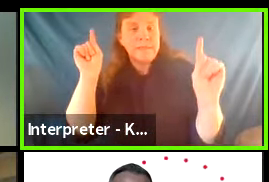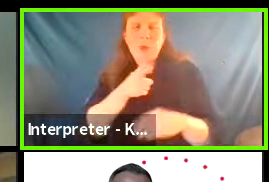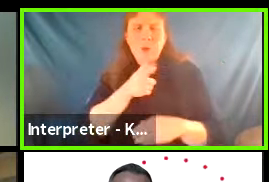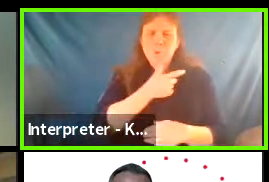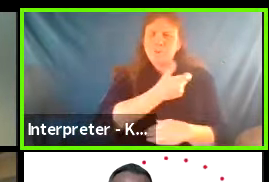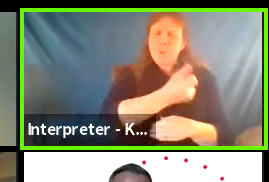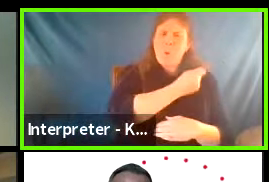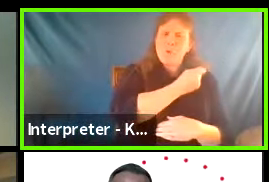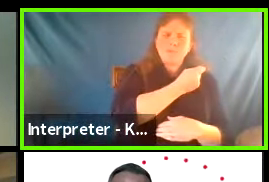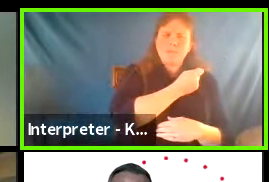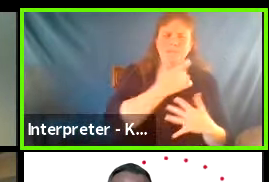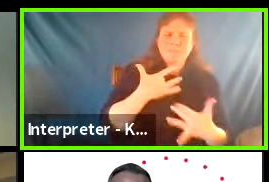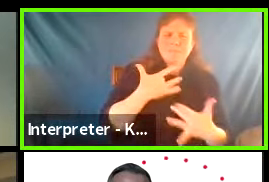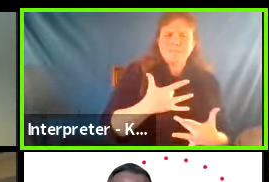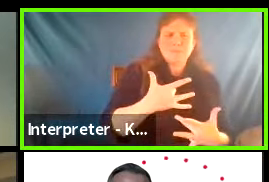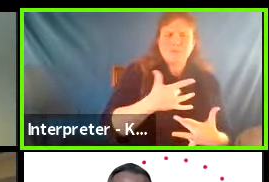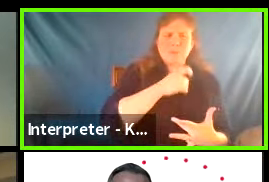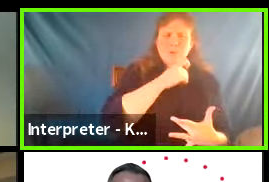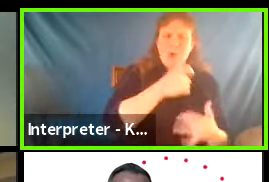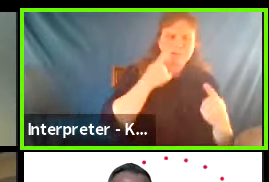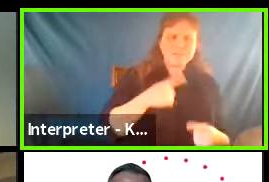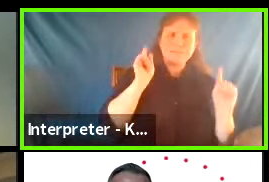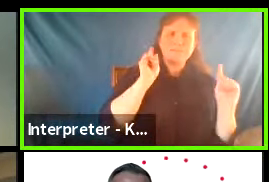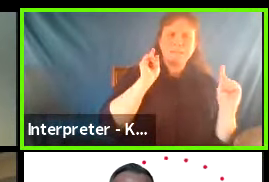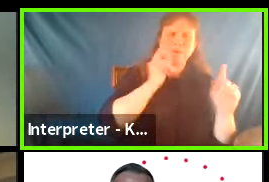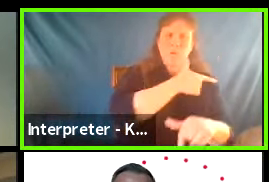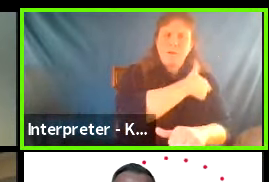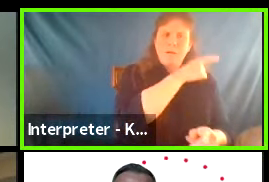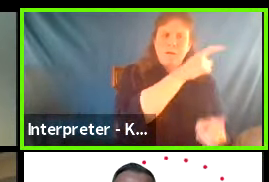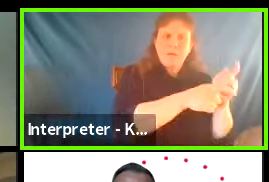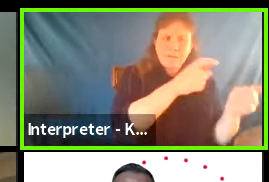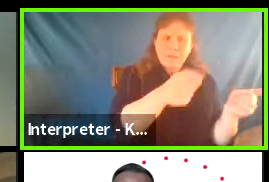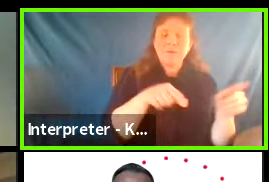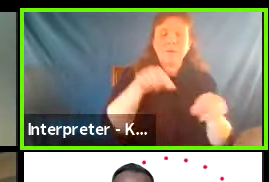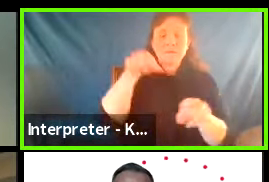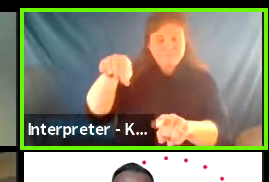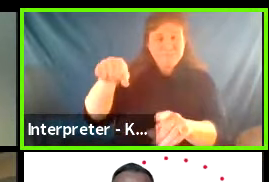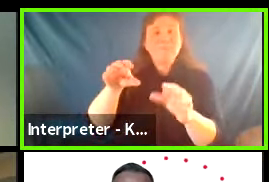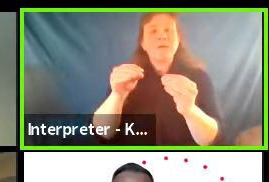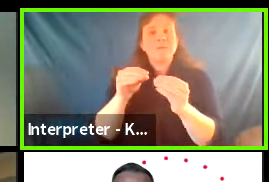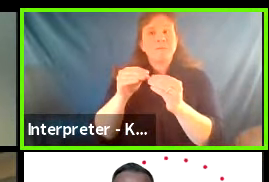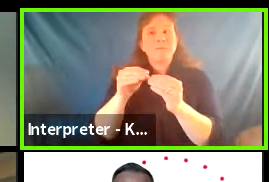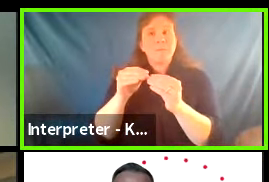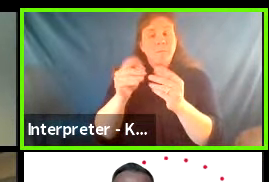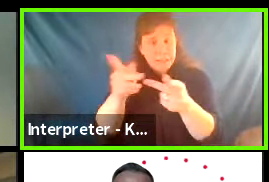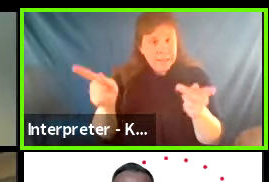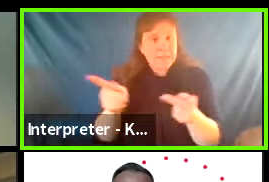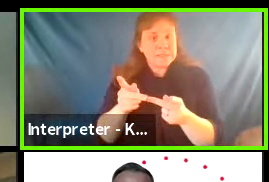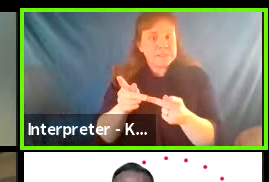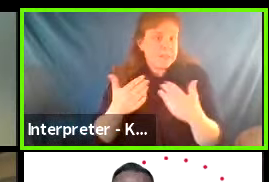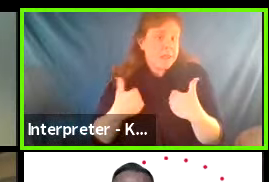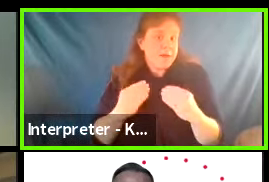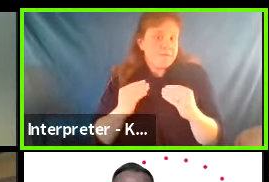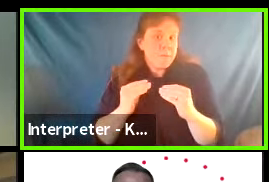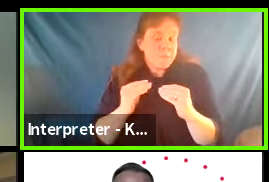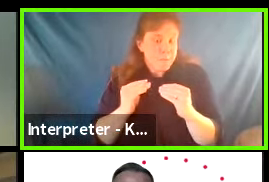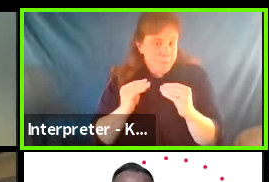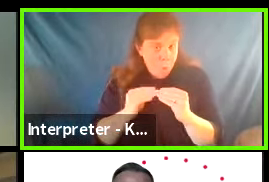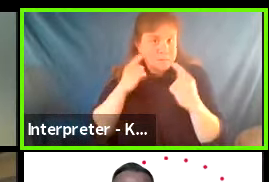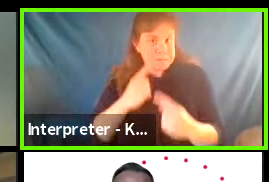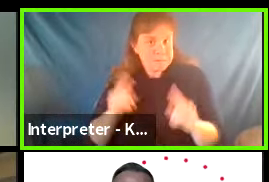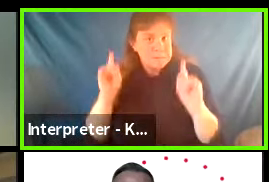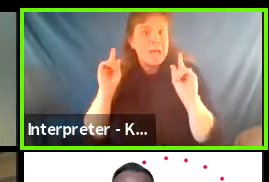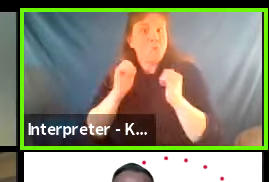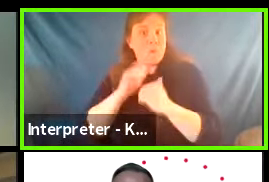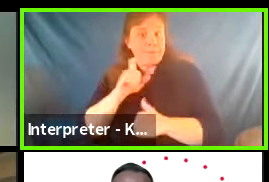but also as we can all imagine, those who are getting it all out also are more resourced and are not necessarily serving the people that are